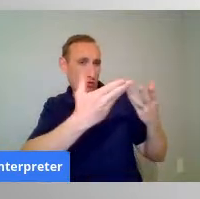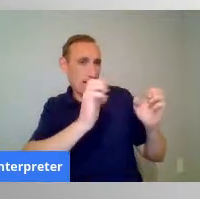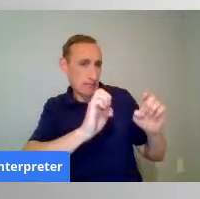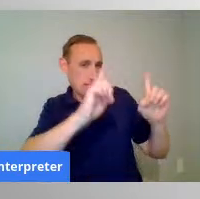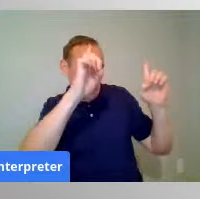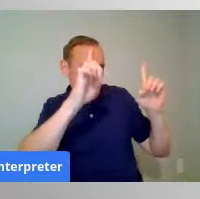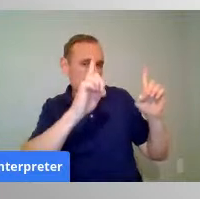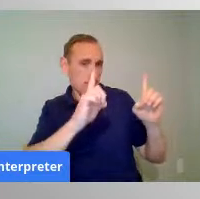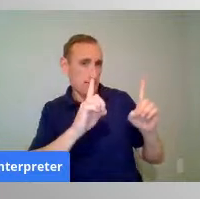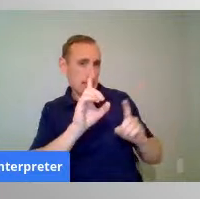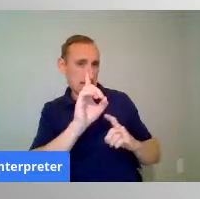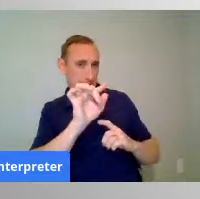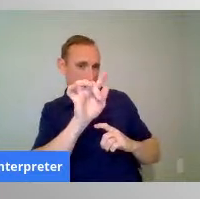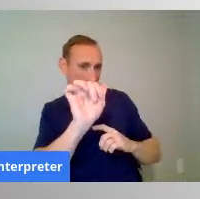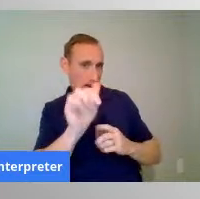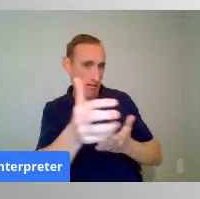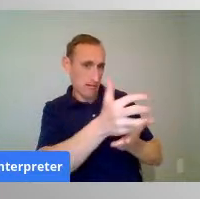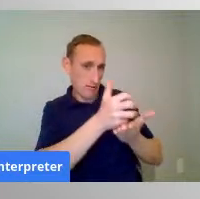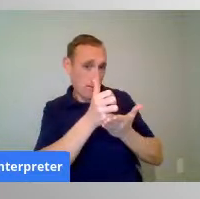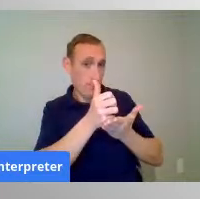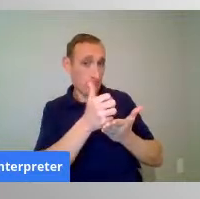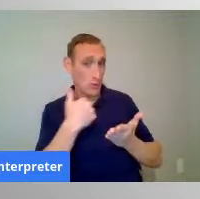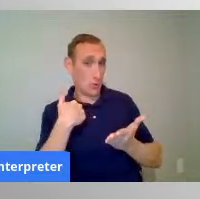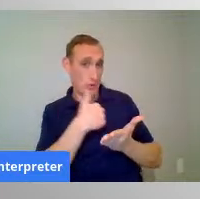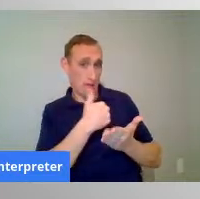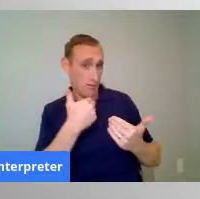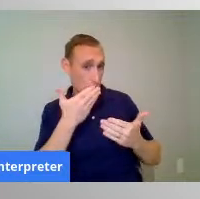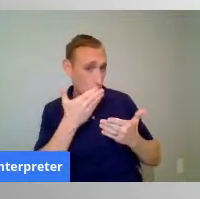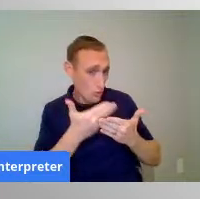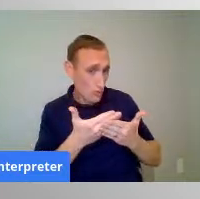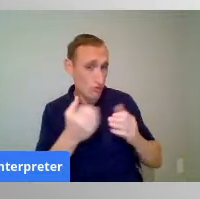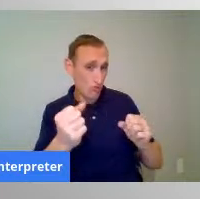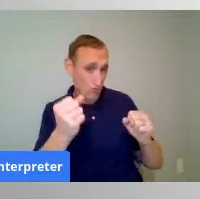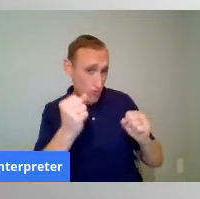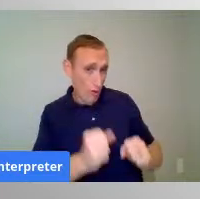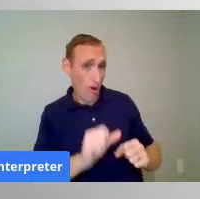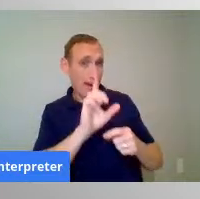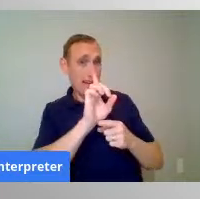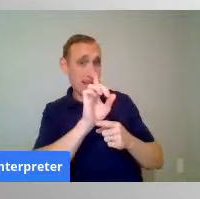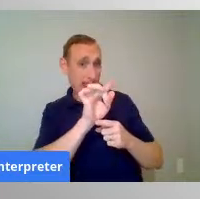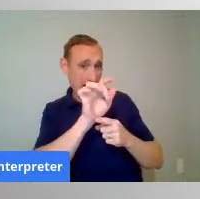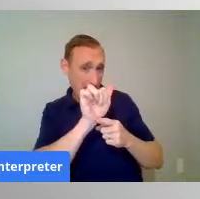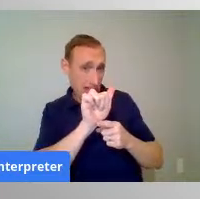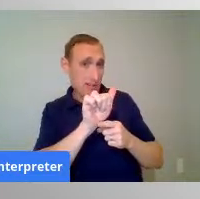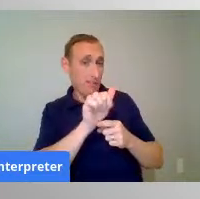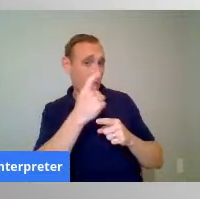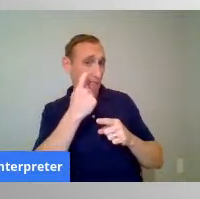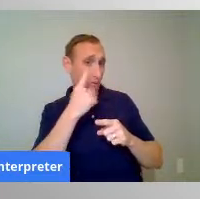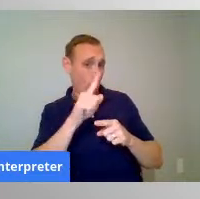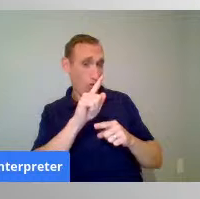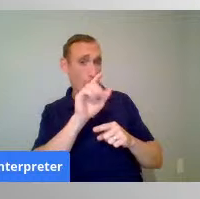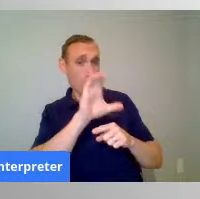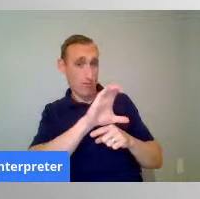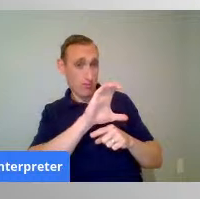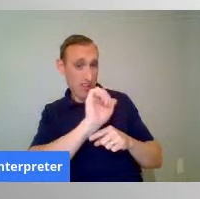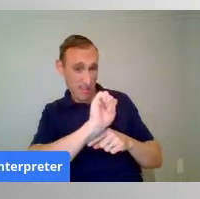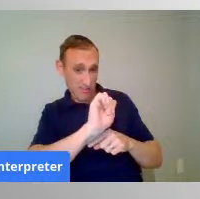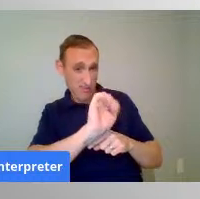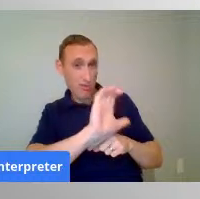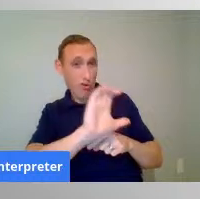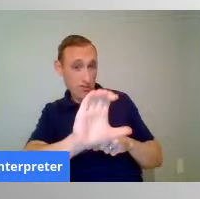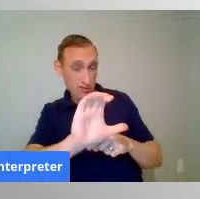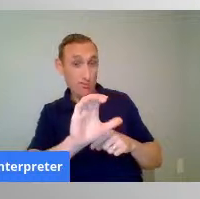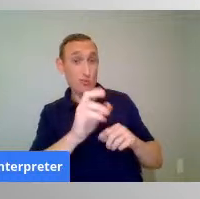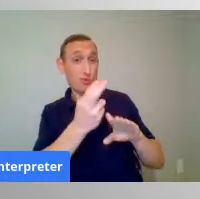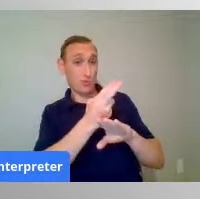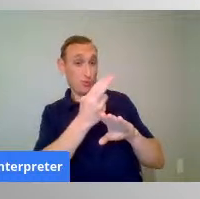And, we do have really rich data on the landscape in Clark County, and I encourage you to look at the report and also just to use the resource of